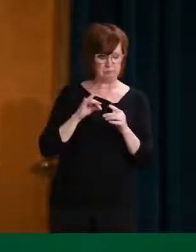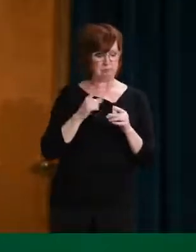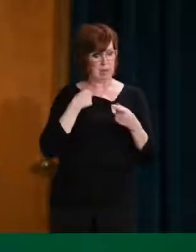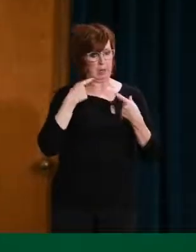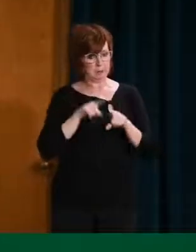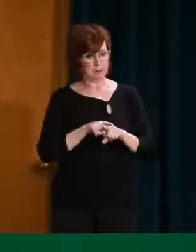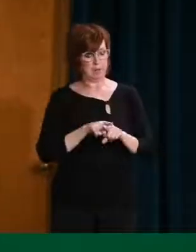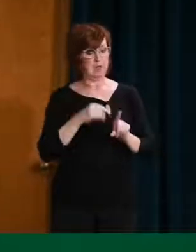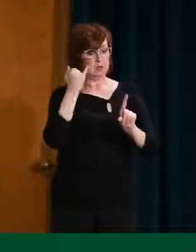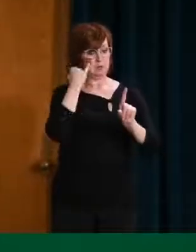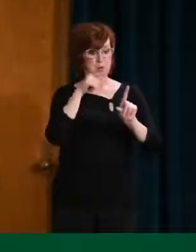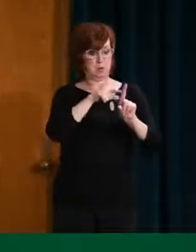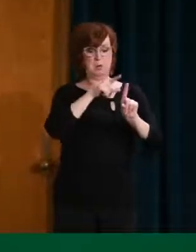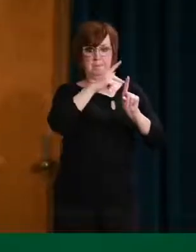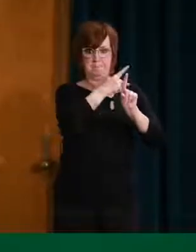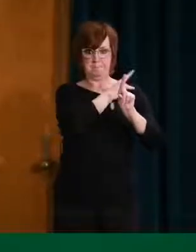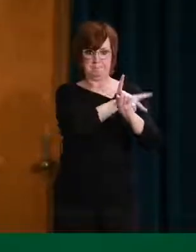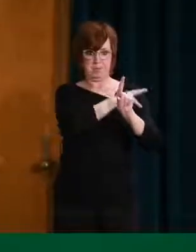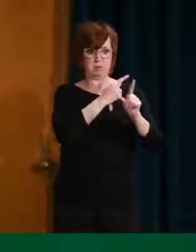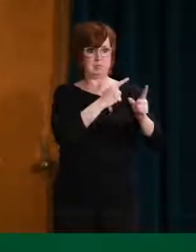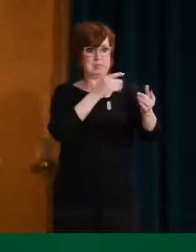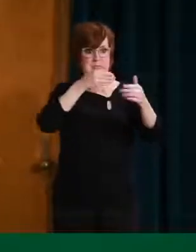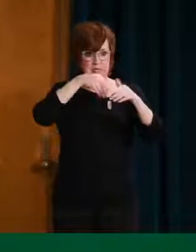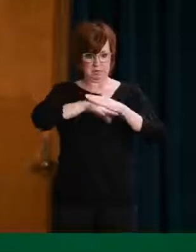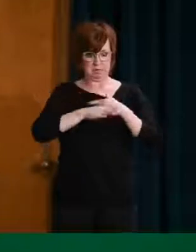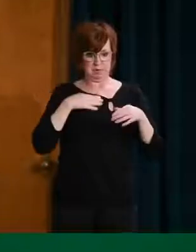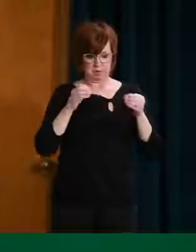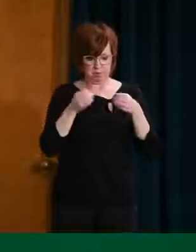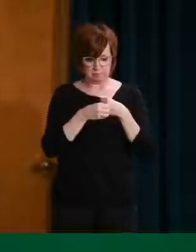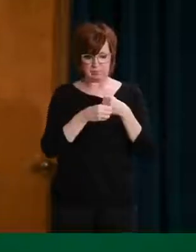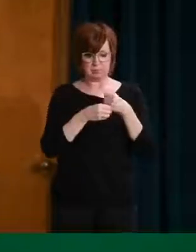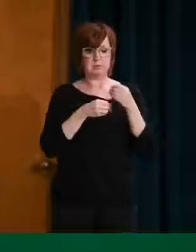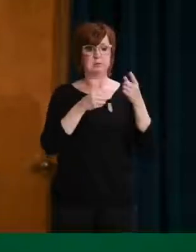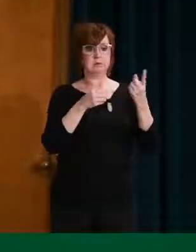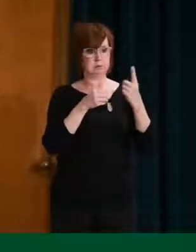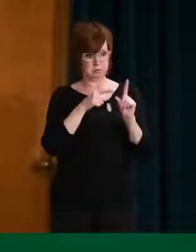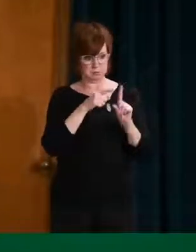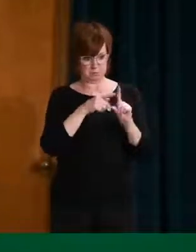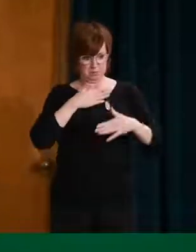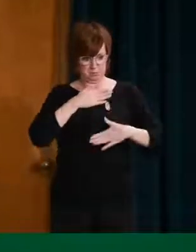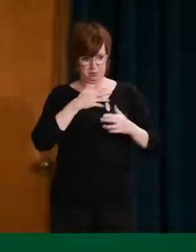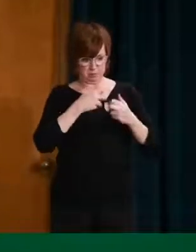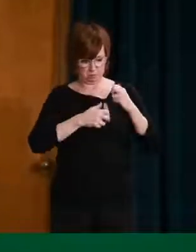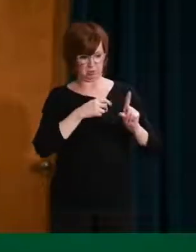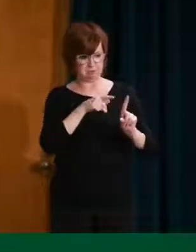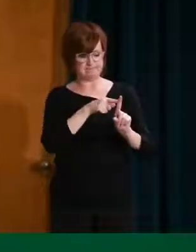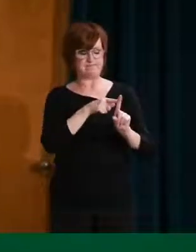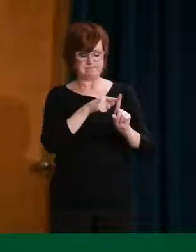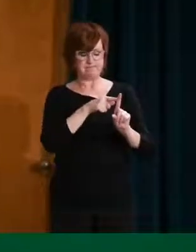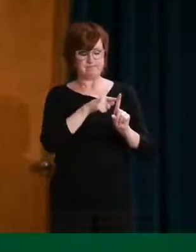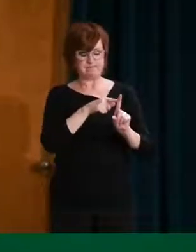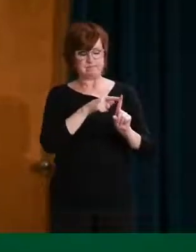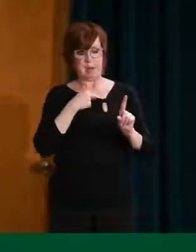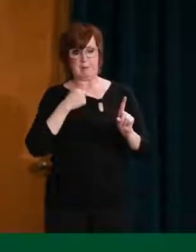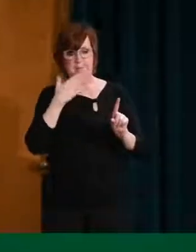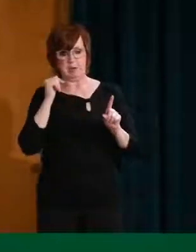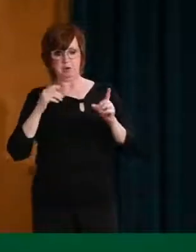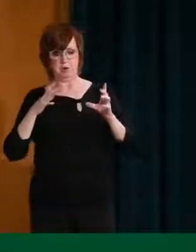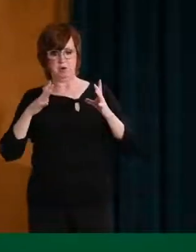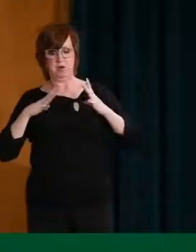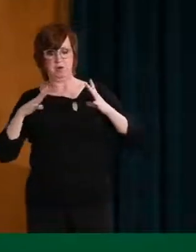with a patient who has respiratory symptoms or risk, that we use the appropriate PPE to protect